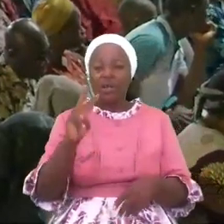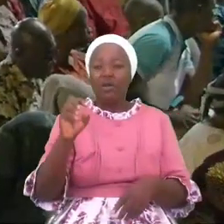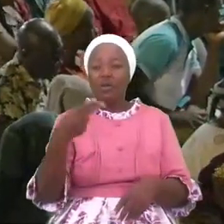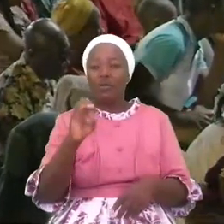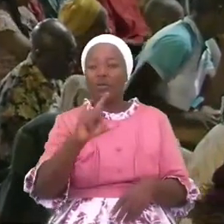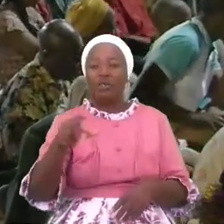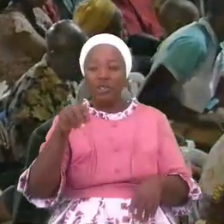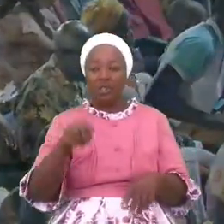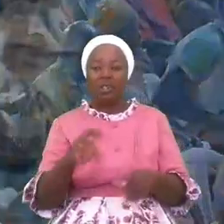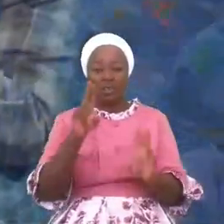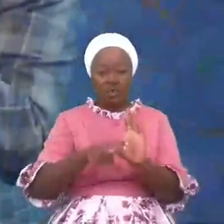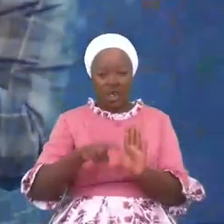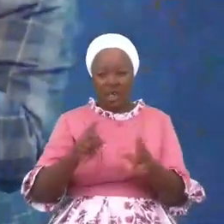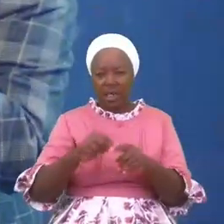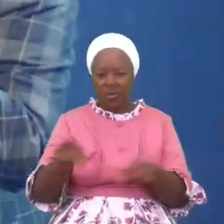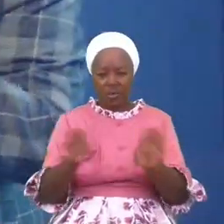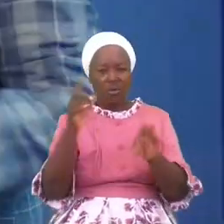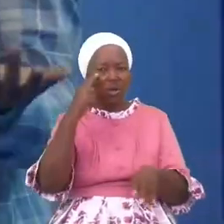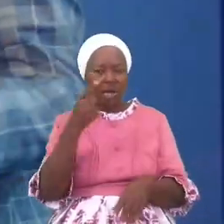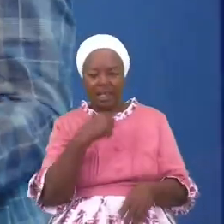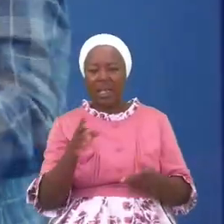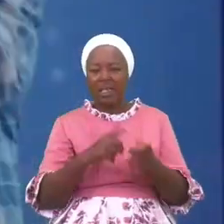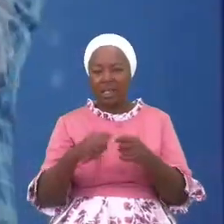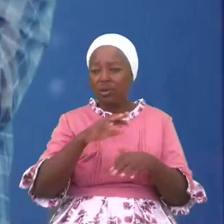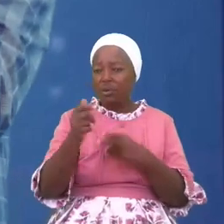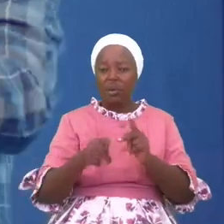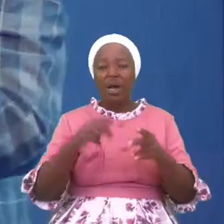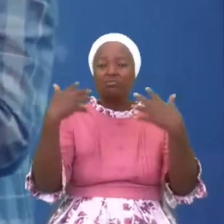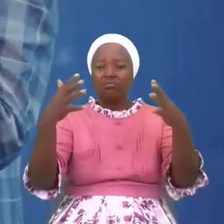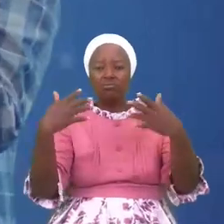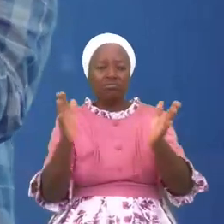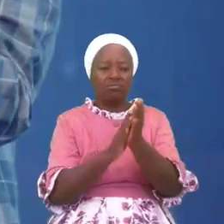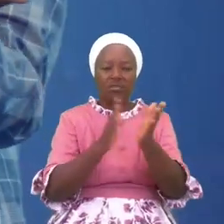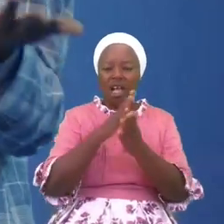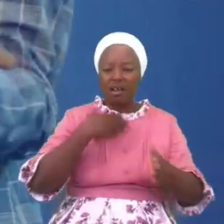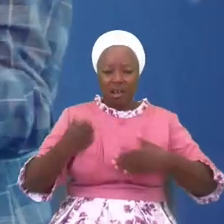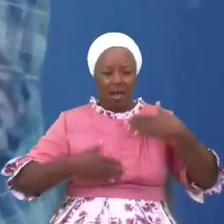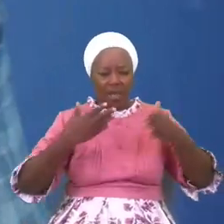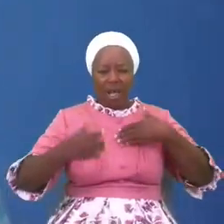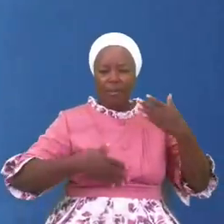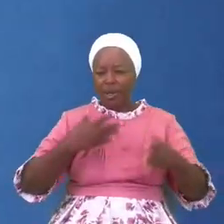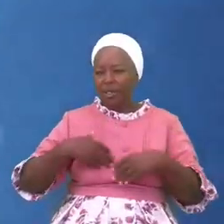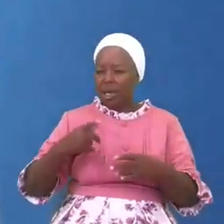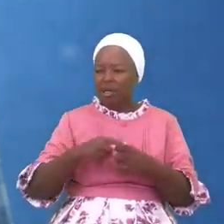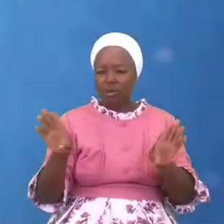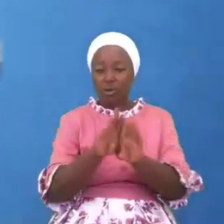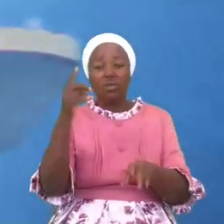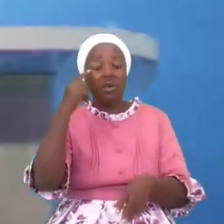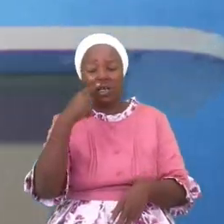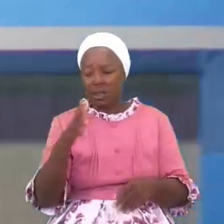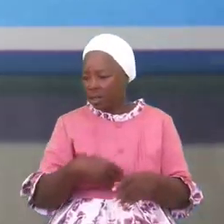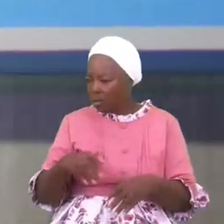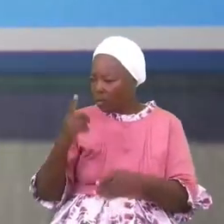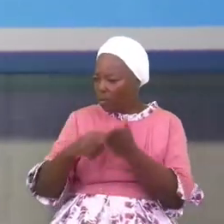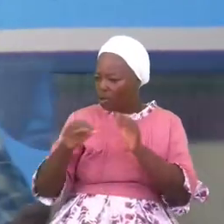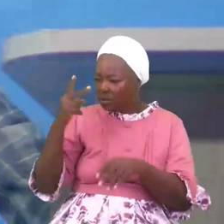ears and we say, what did you see? I saw nothing. You can see nothing because you deliberately close your eyes. What did you hear? I